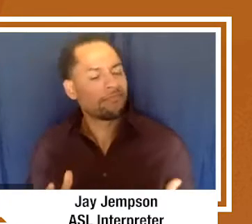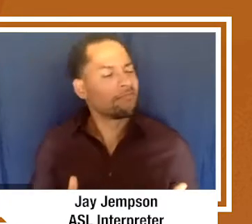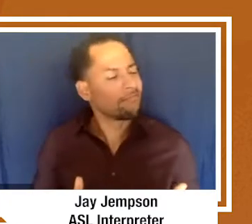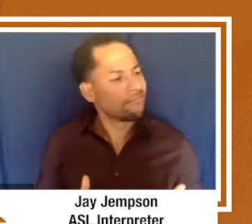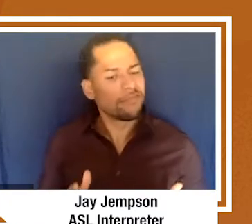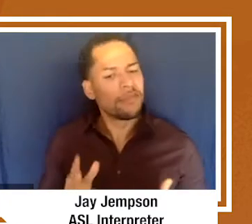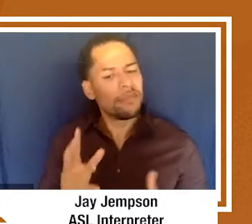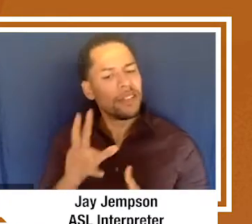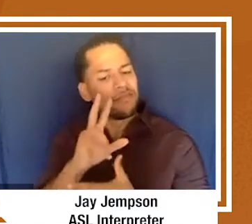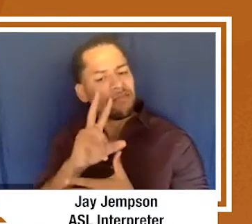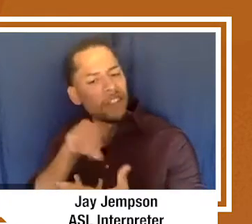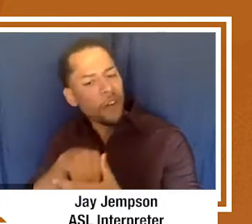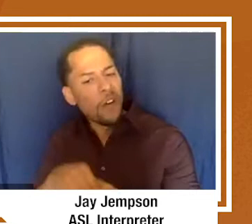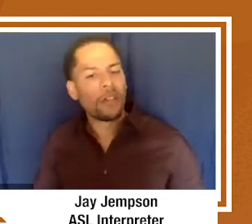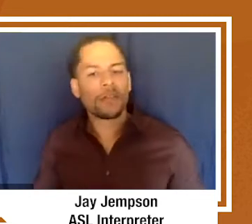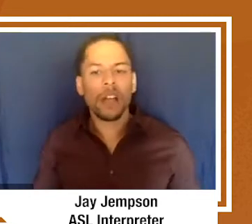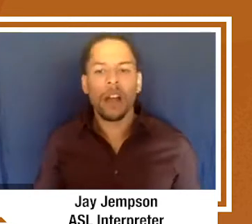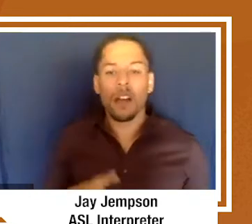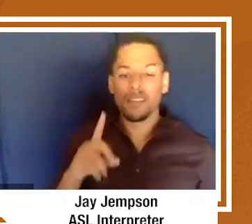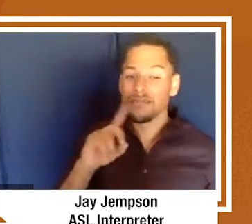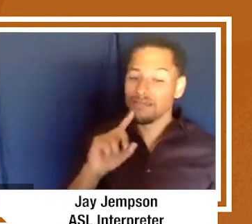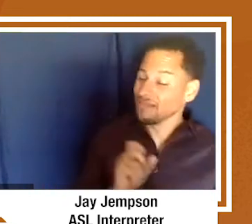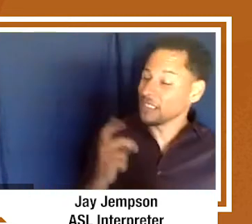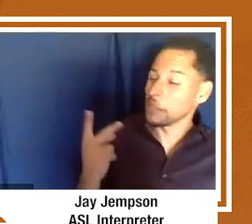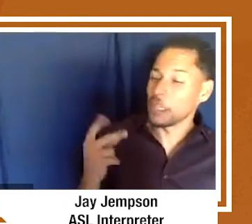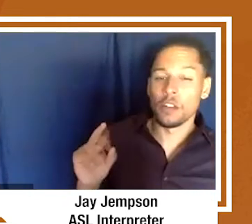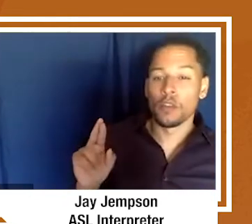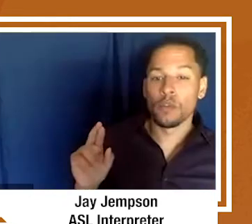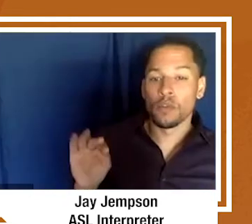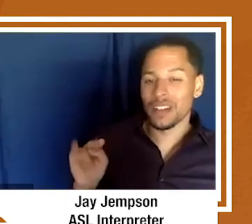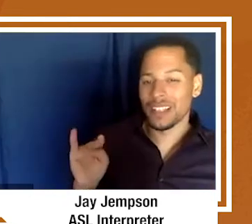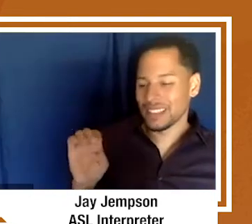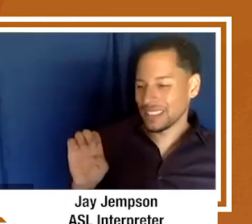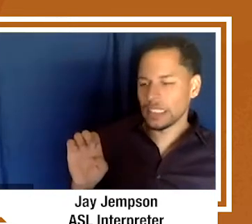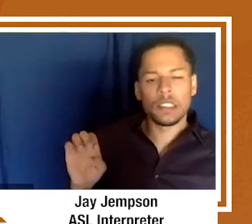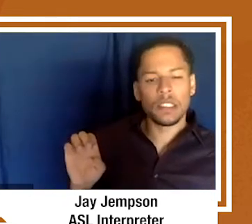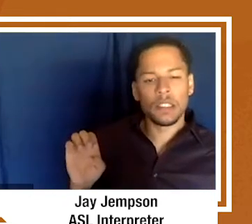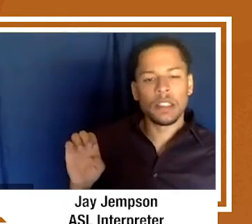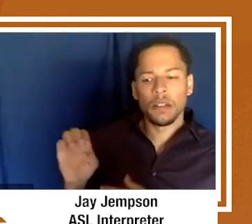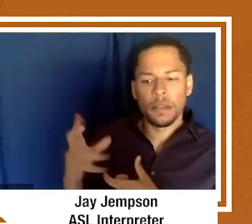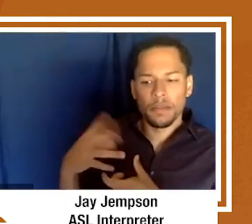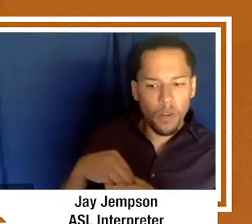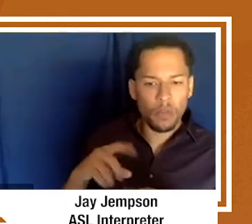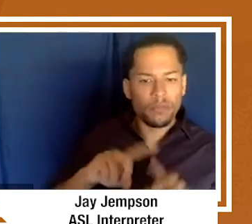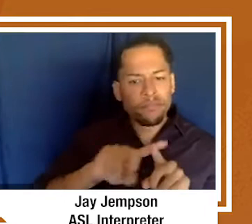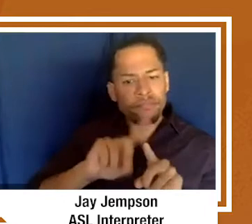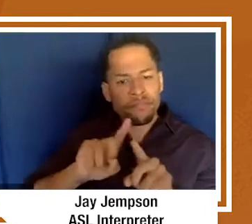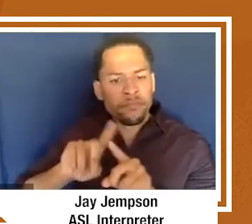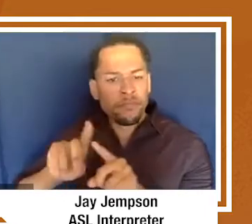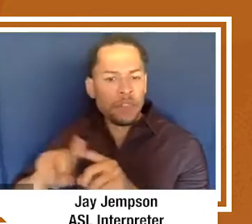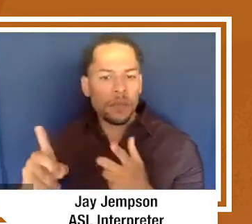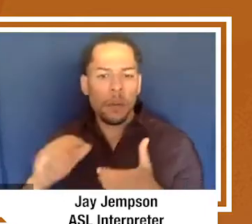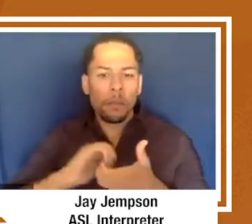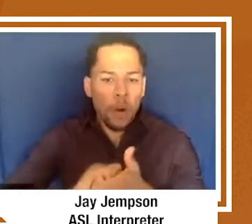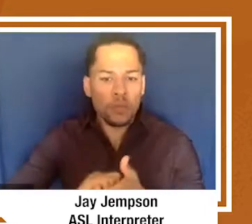been so entrenched, and Francine and I have been so entrenched for the last month in having conversations with arts presenters across North